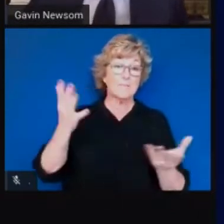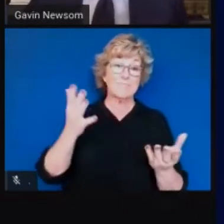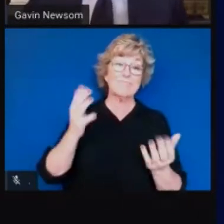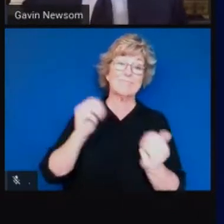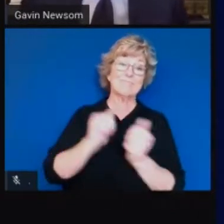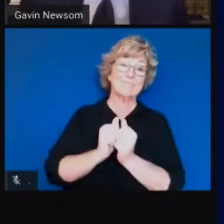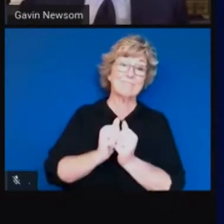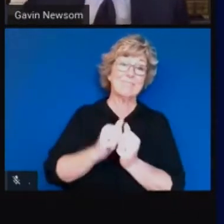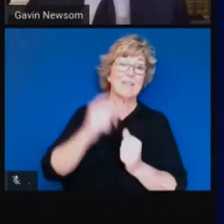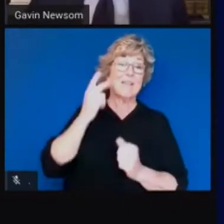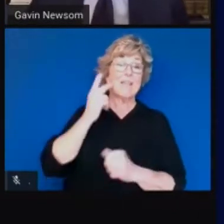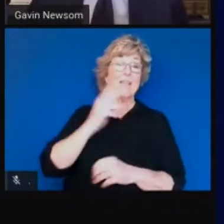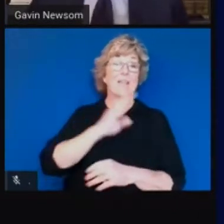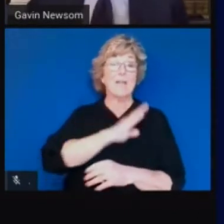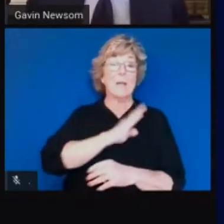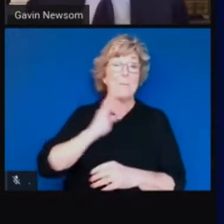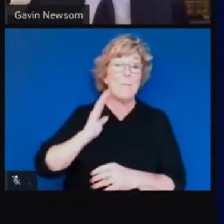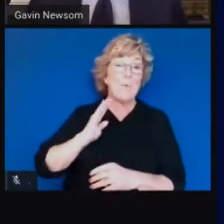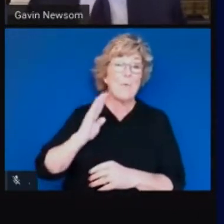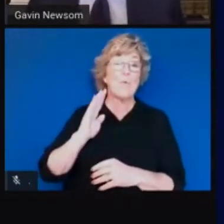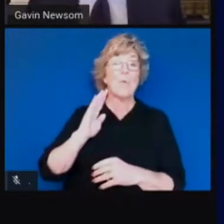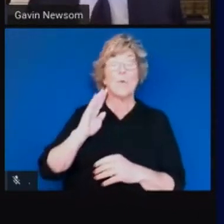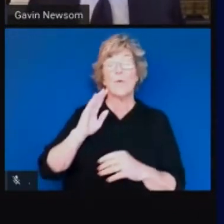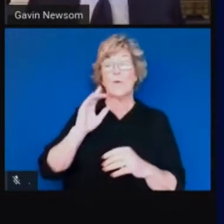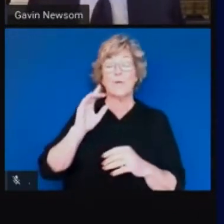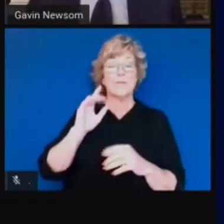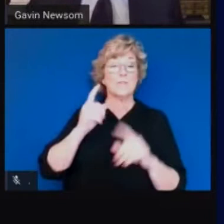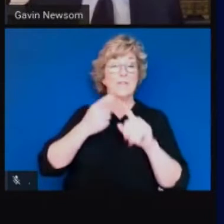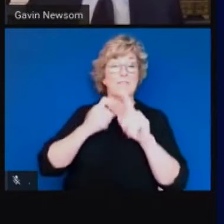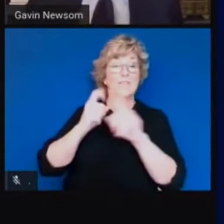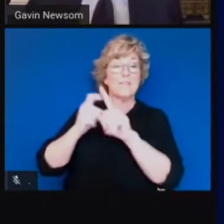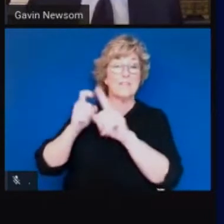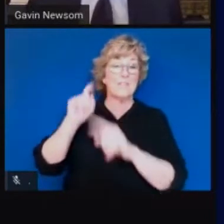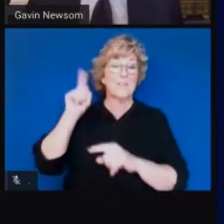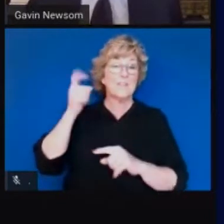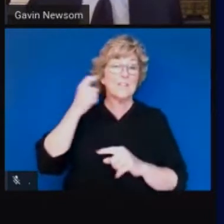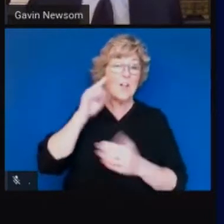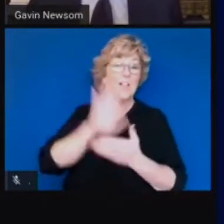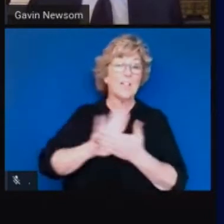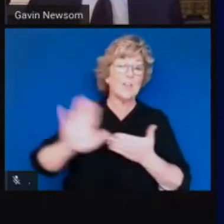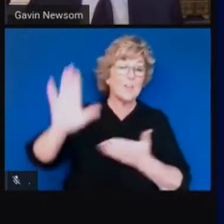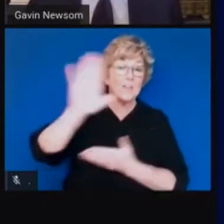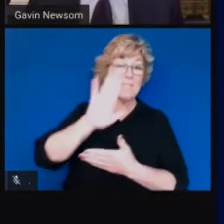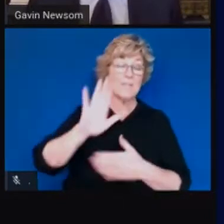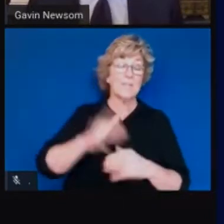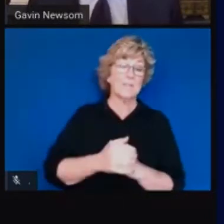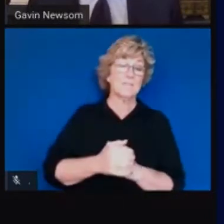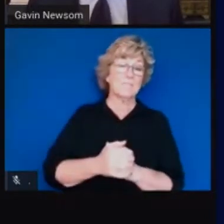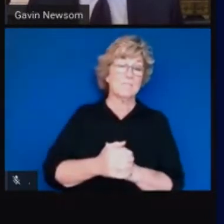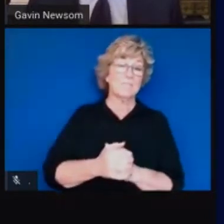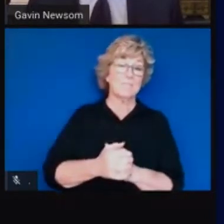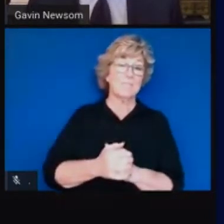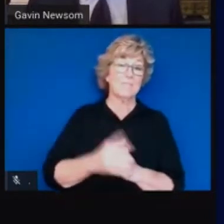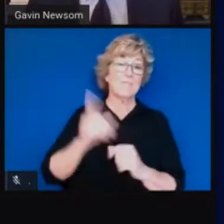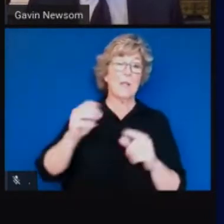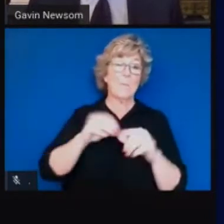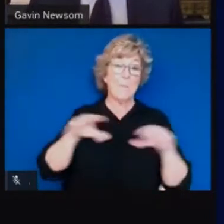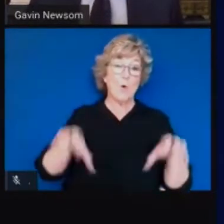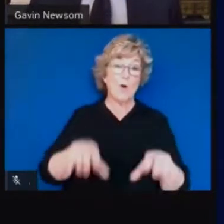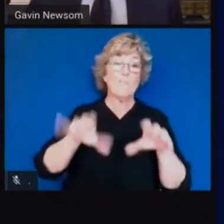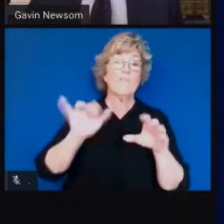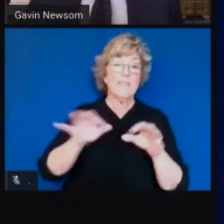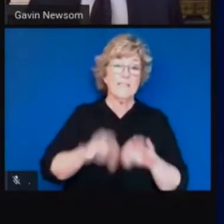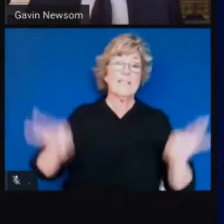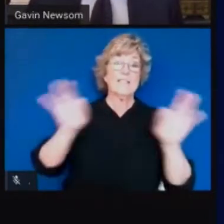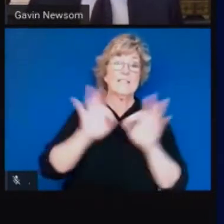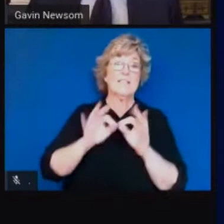the UC Board of Regents, CSU Board of Trustees, spent 8 years Lieutenant Governor in those roles more formally and more actively. This is significant